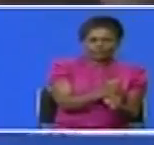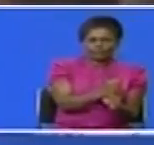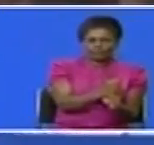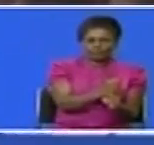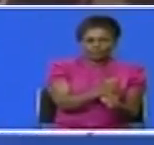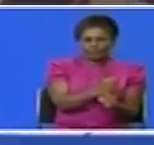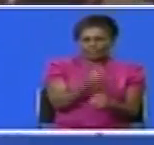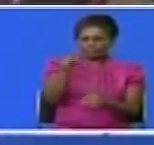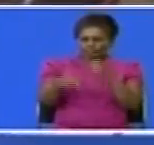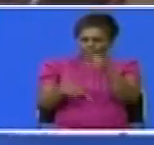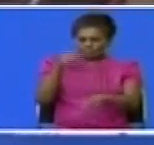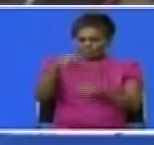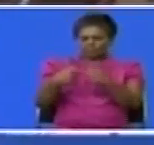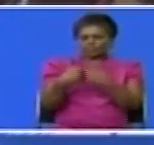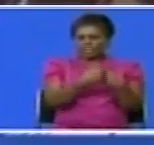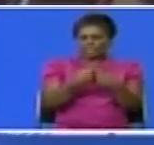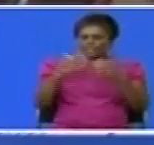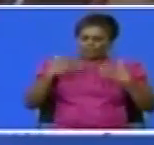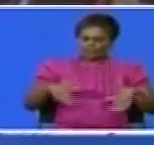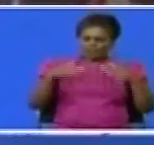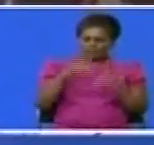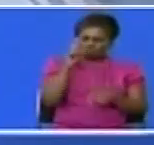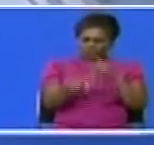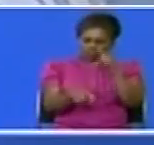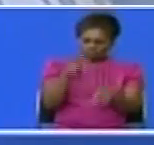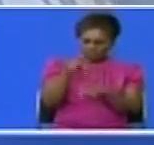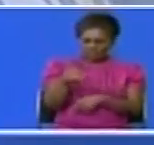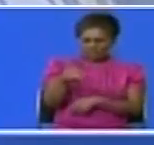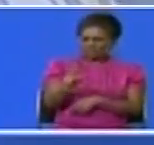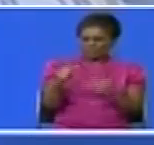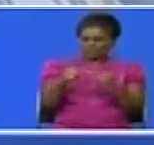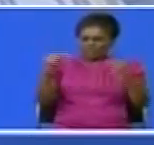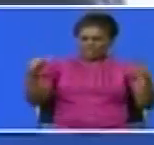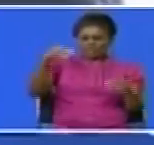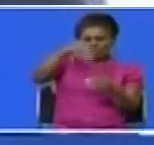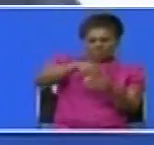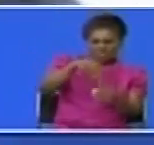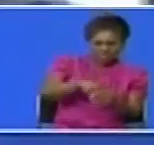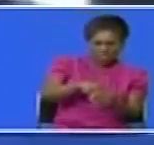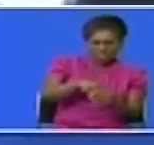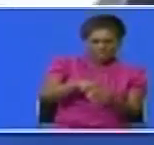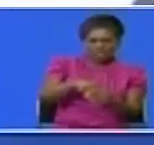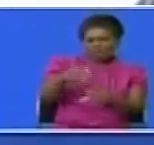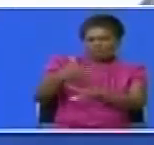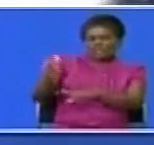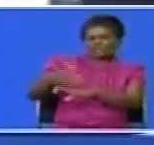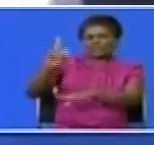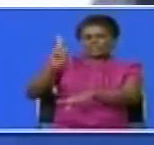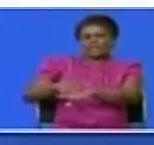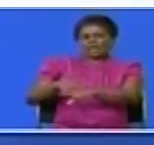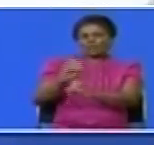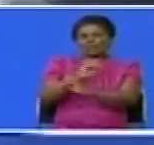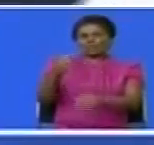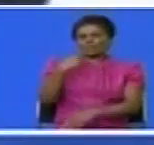were quick to criticize their challengers, whom they accused of being the enemy within. Don't waste your time telling